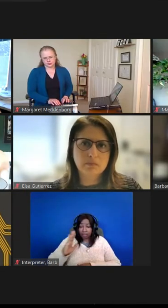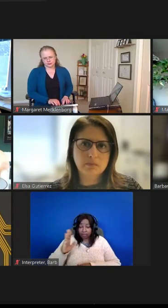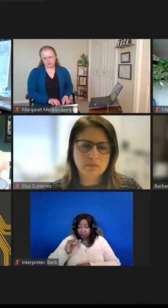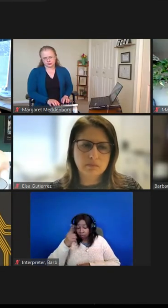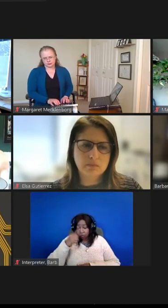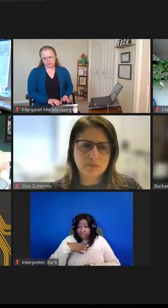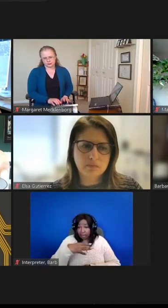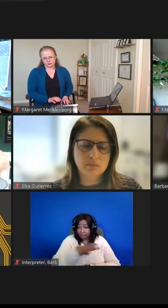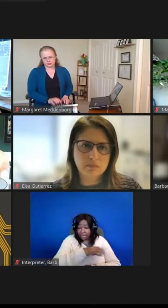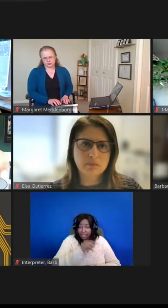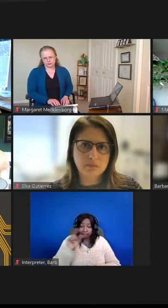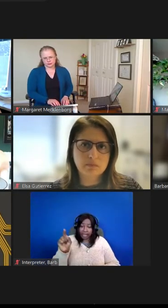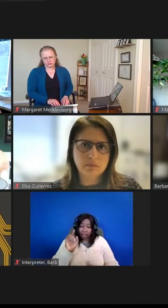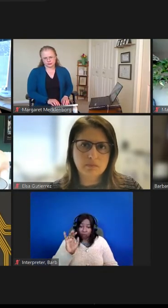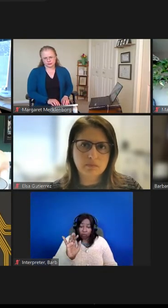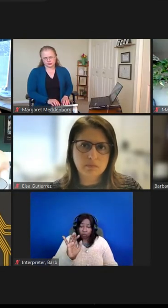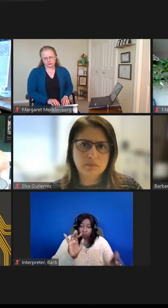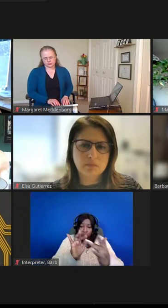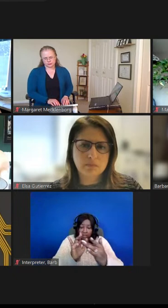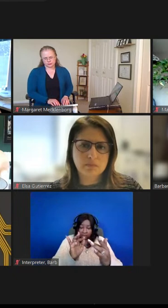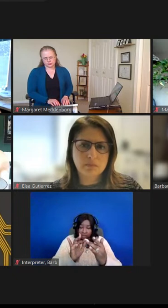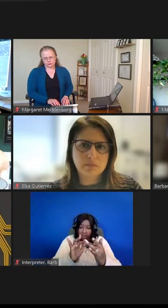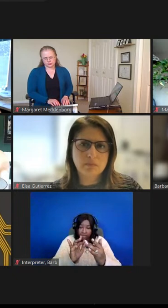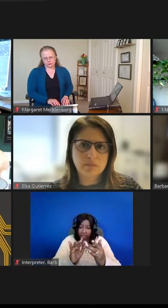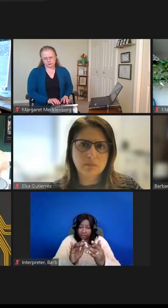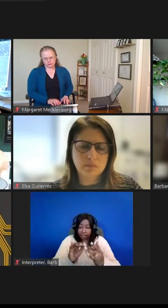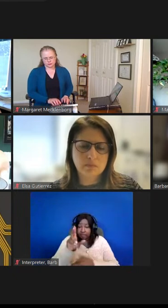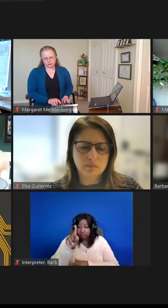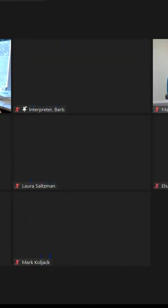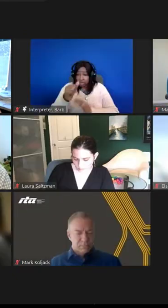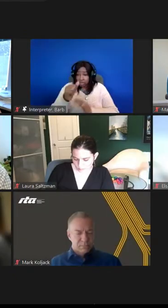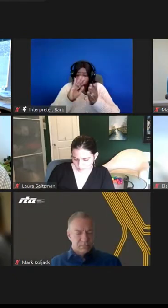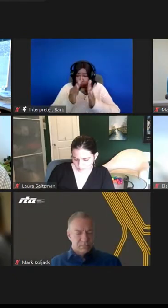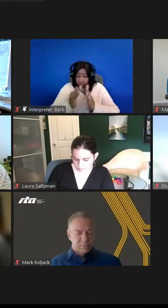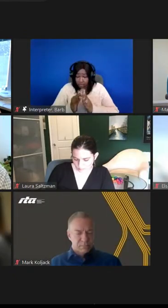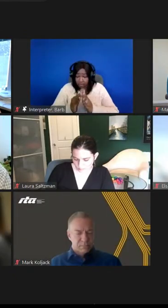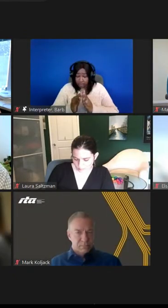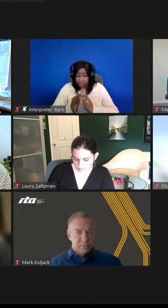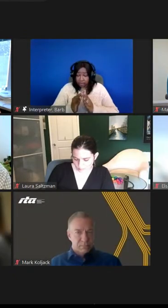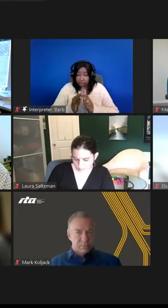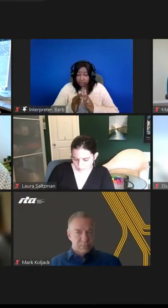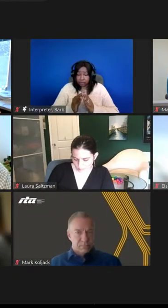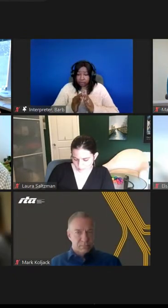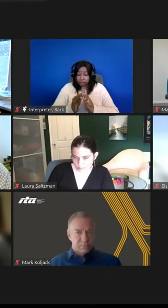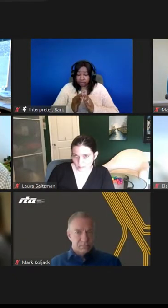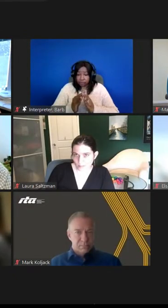to the disability community to